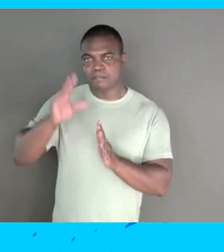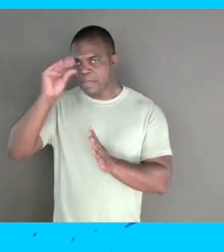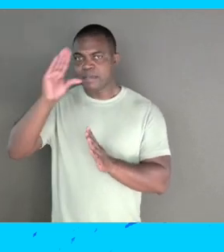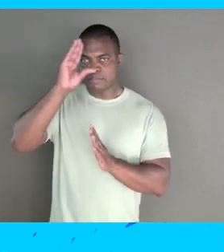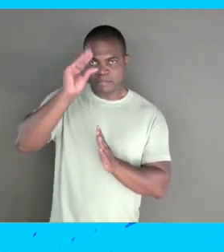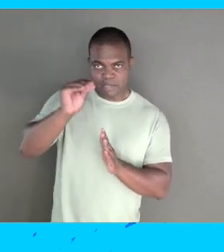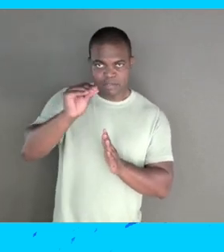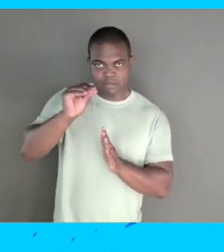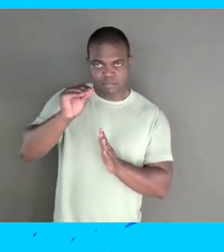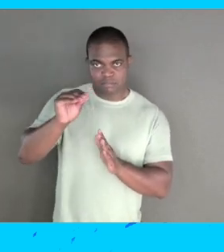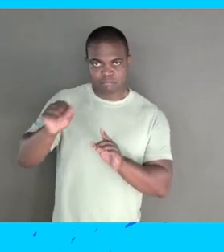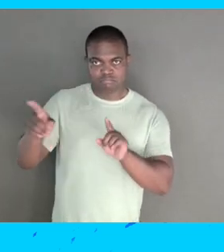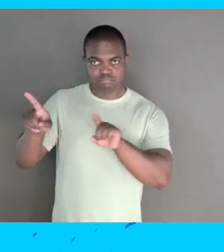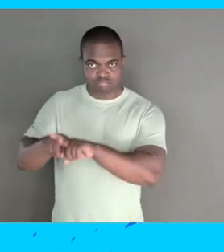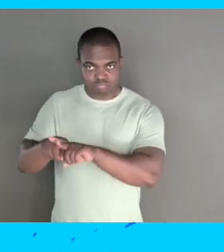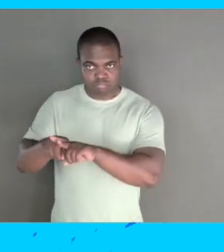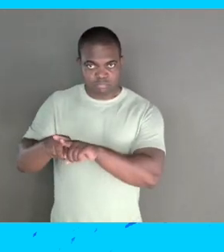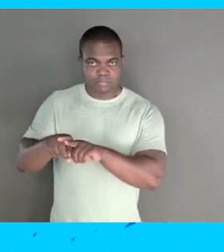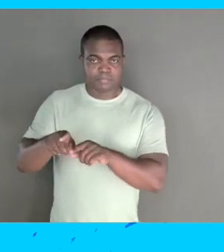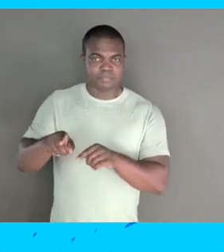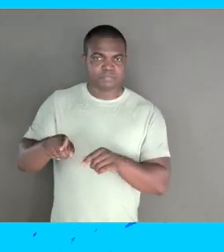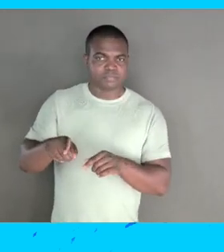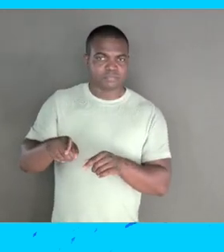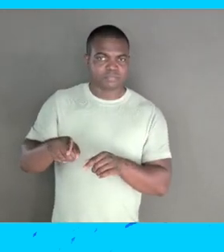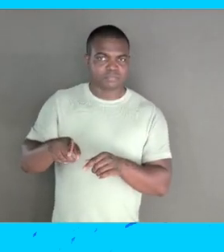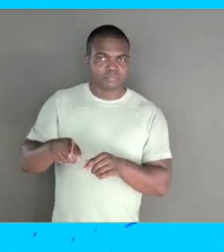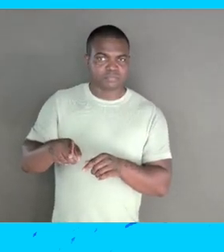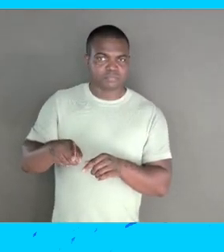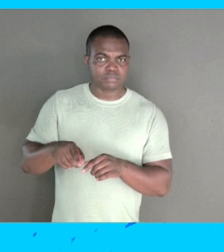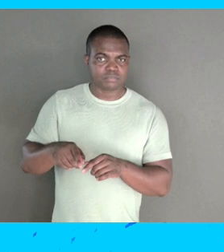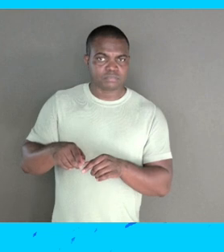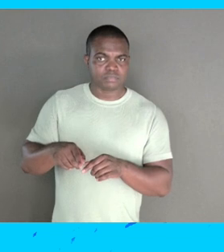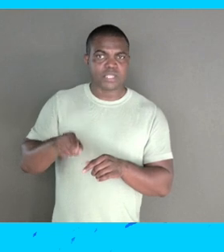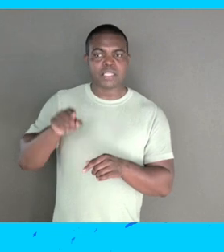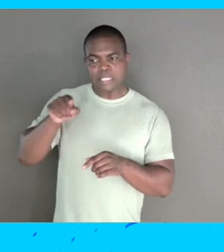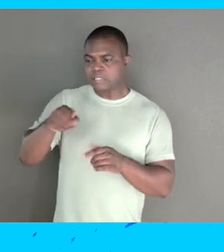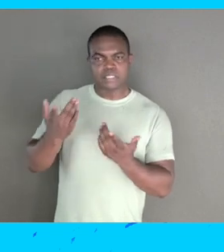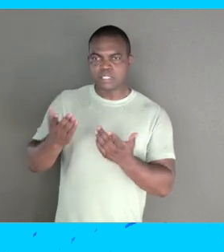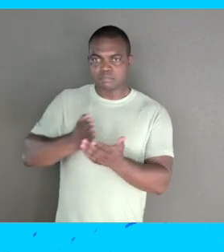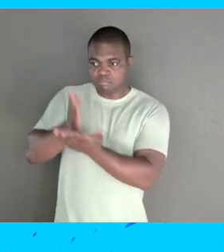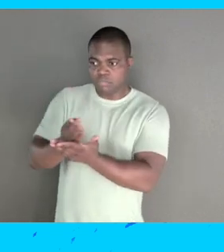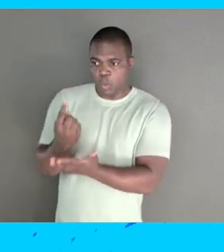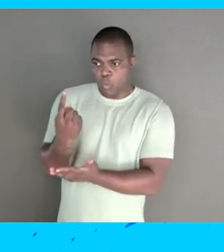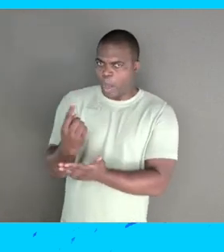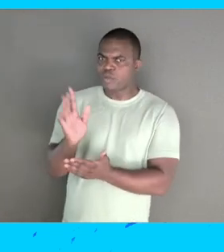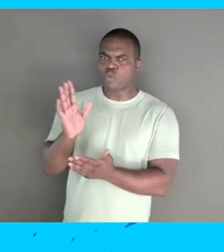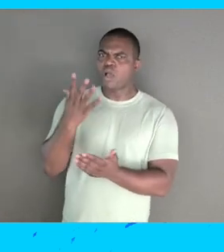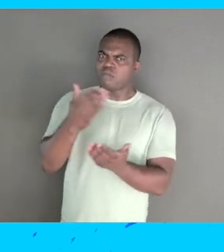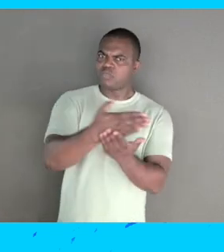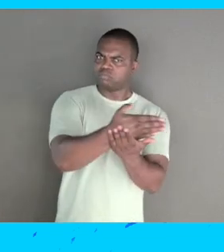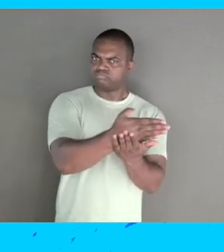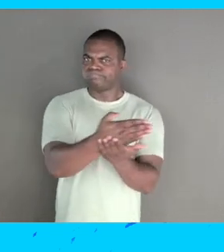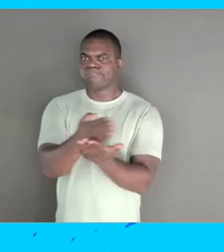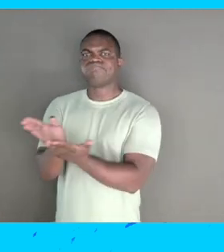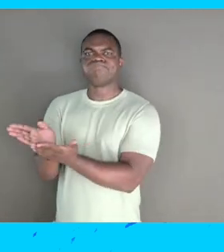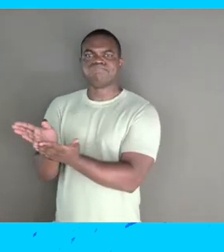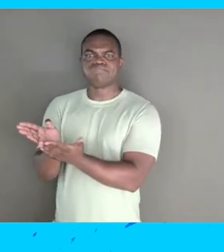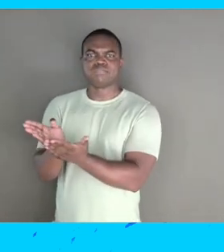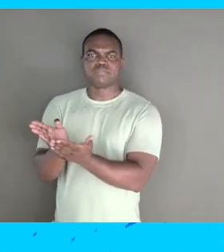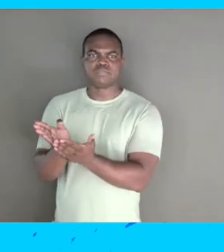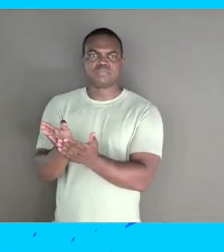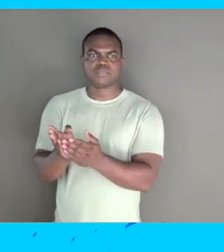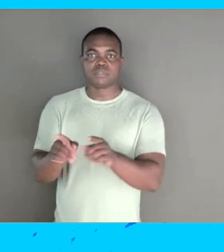intercourse. They do not know that it's a whole spectrum. There are people who identify differently within the communities. So I suggest that